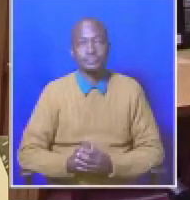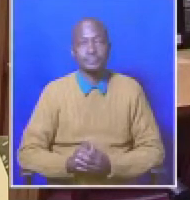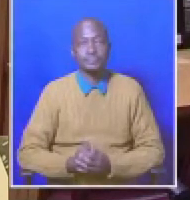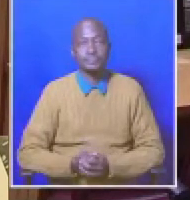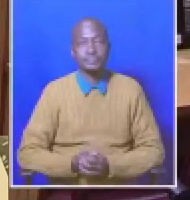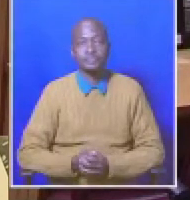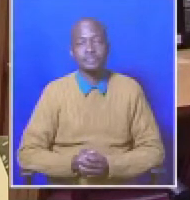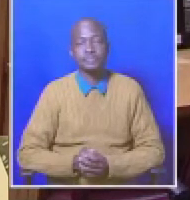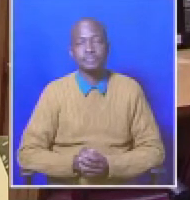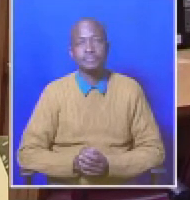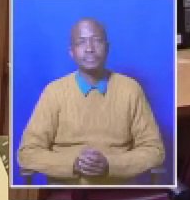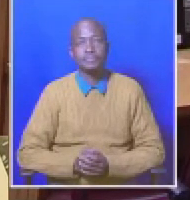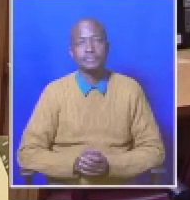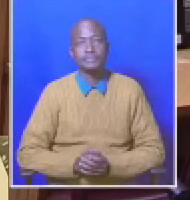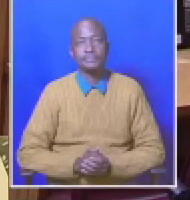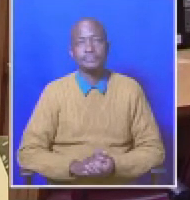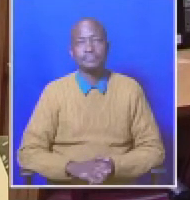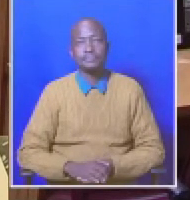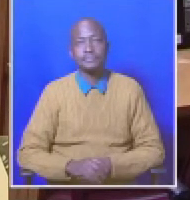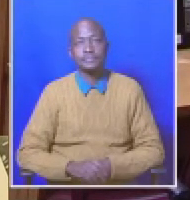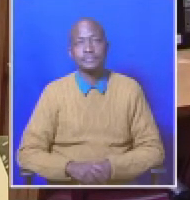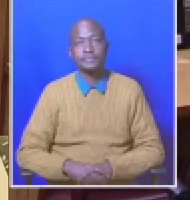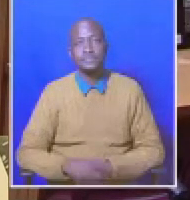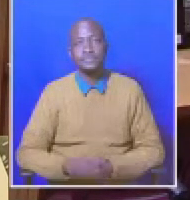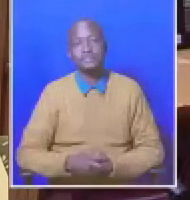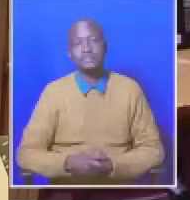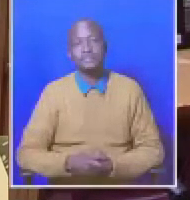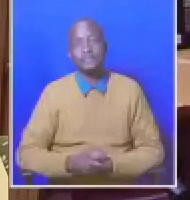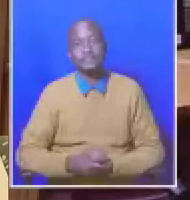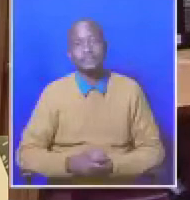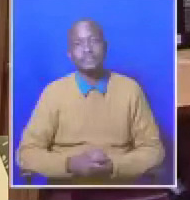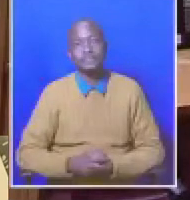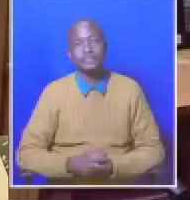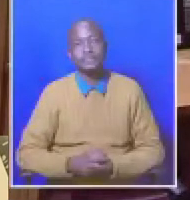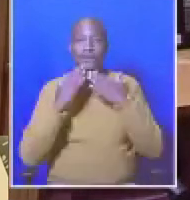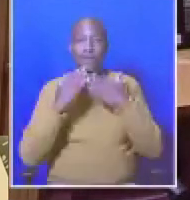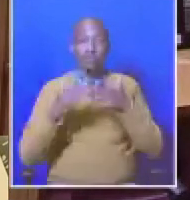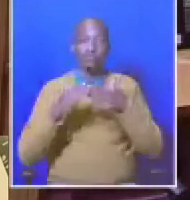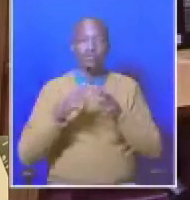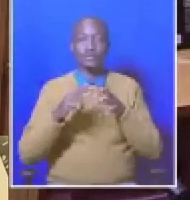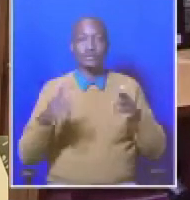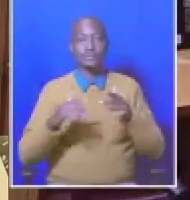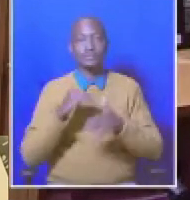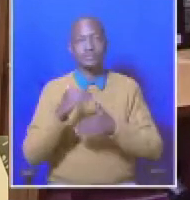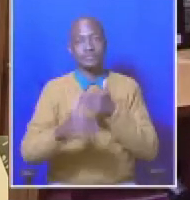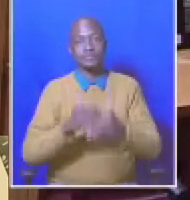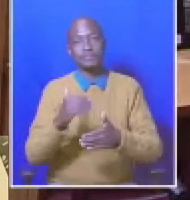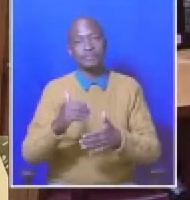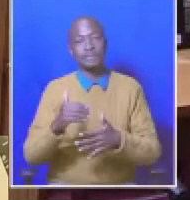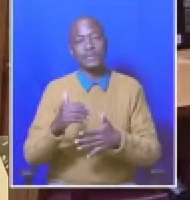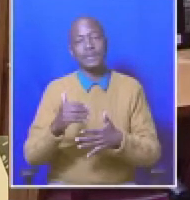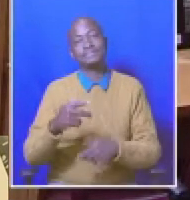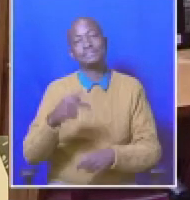Yes, thank you very much, Deputy President. We'll now proceed to